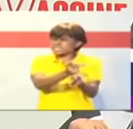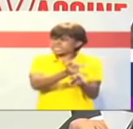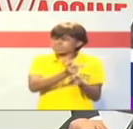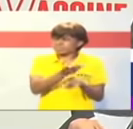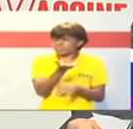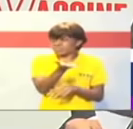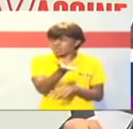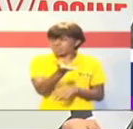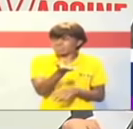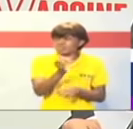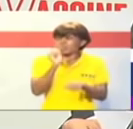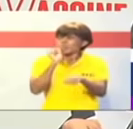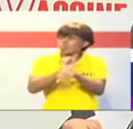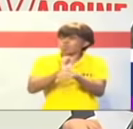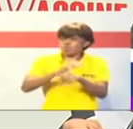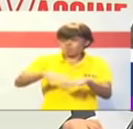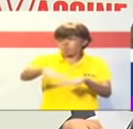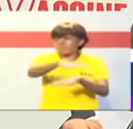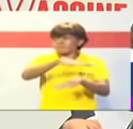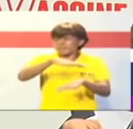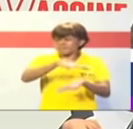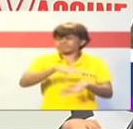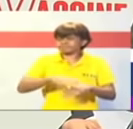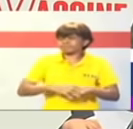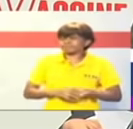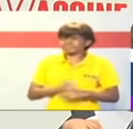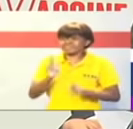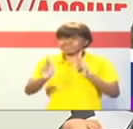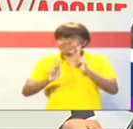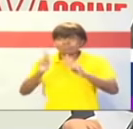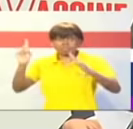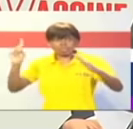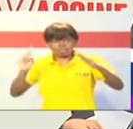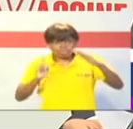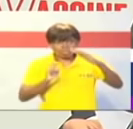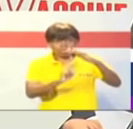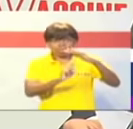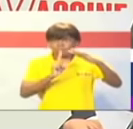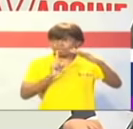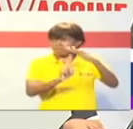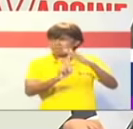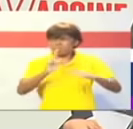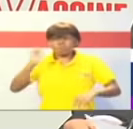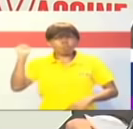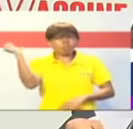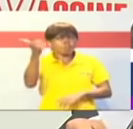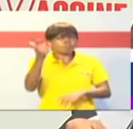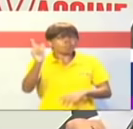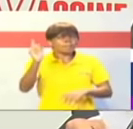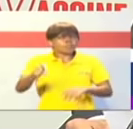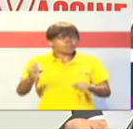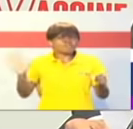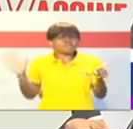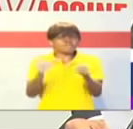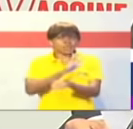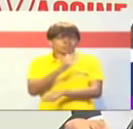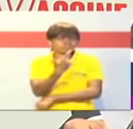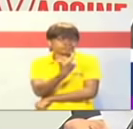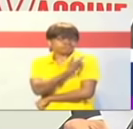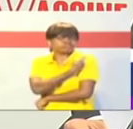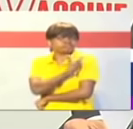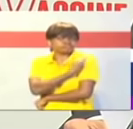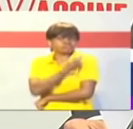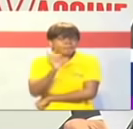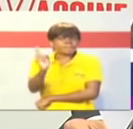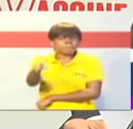and Tobago Police Service. In terms of patrons entering the safe zones, all patrons must be fully vaccinated, and all patrons must